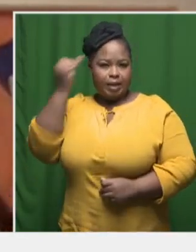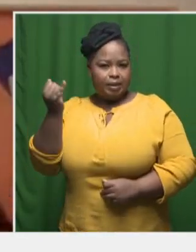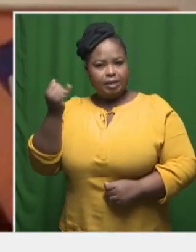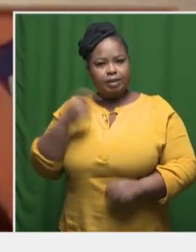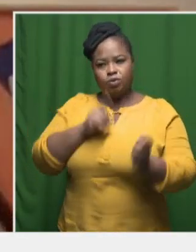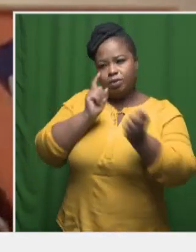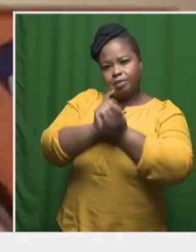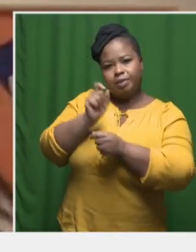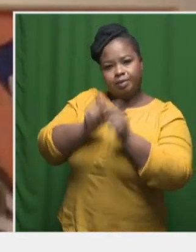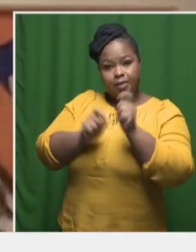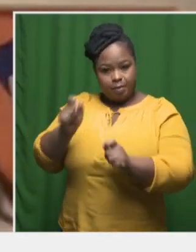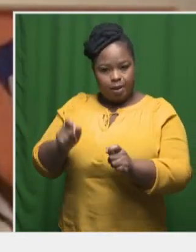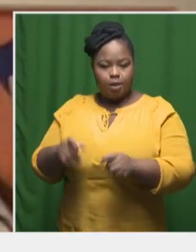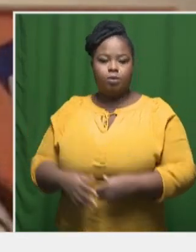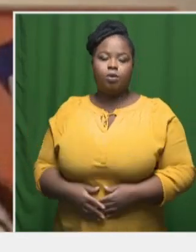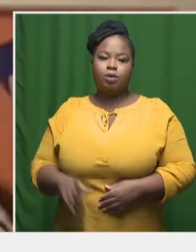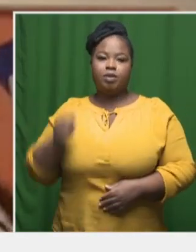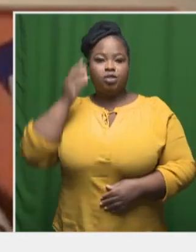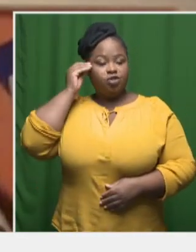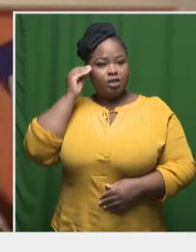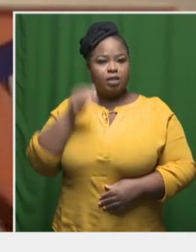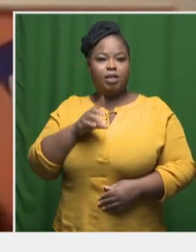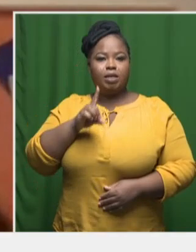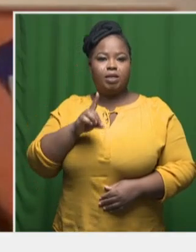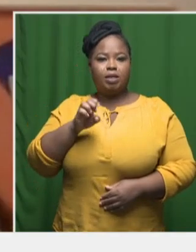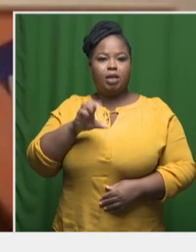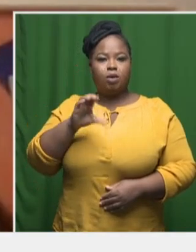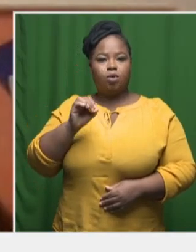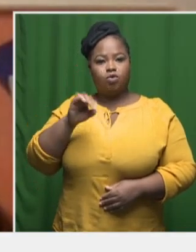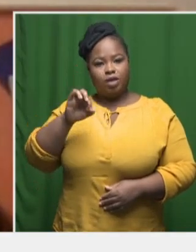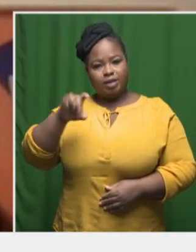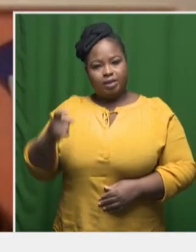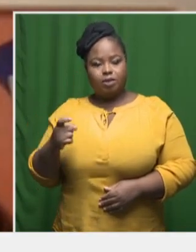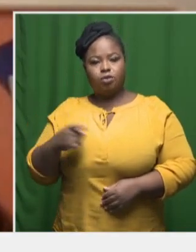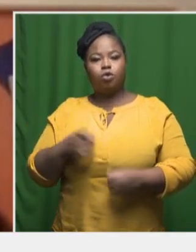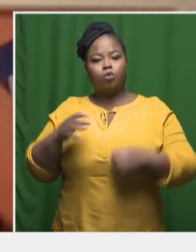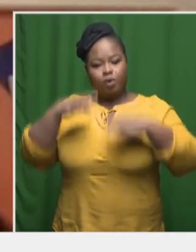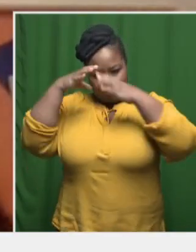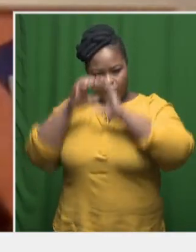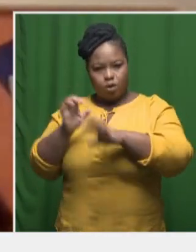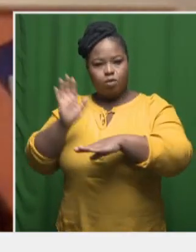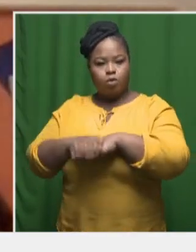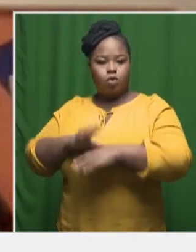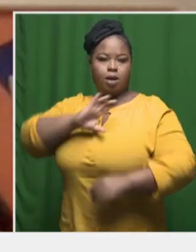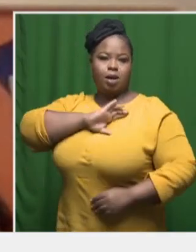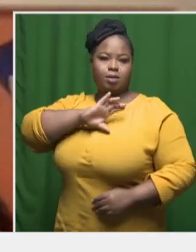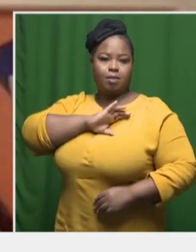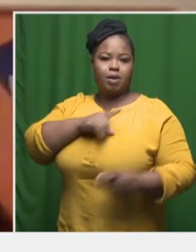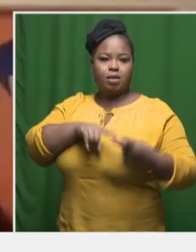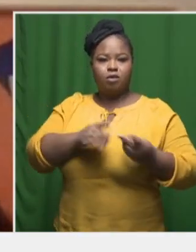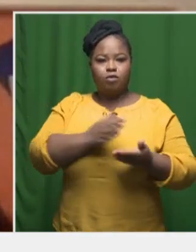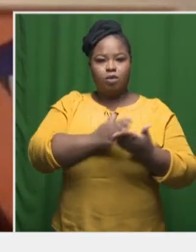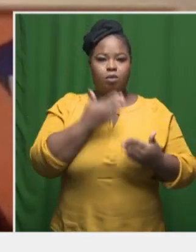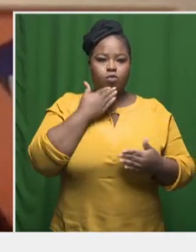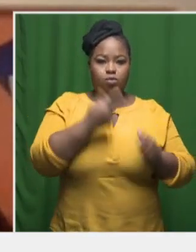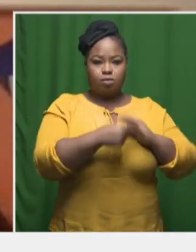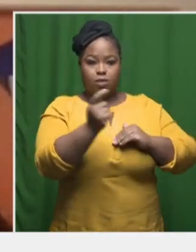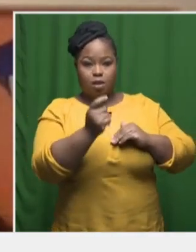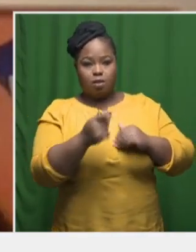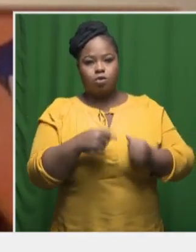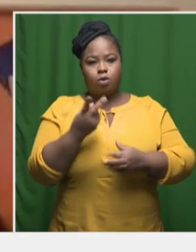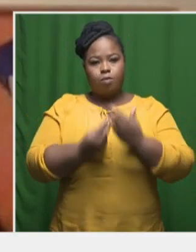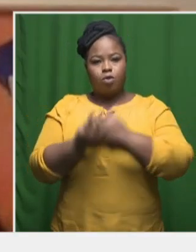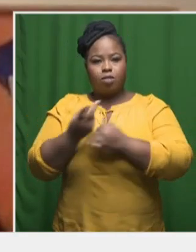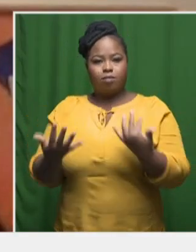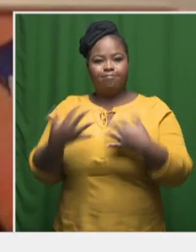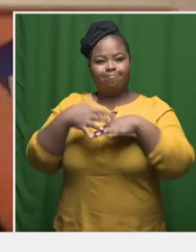meet people. So the interesting thing about Decorex is both trade and consumer focused. So we really, our agenda is to create